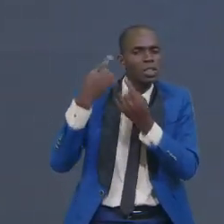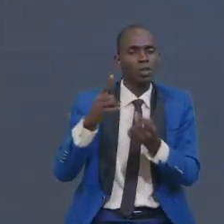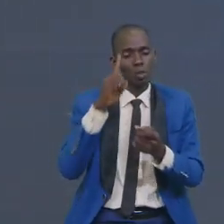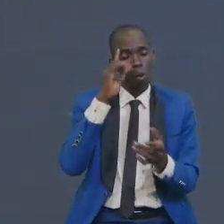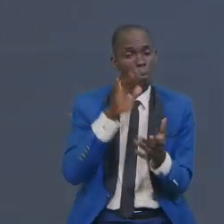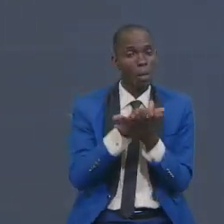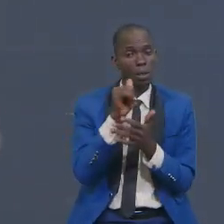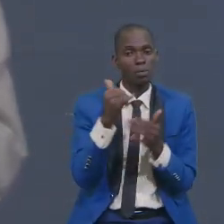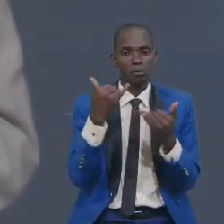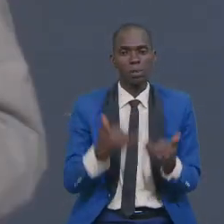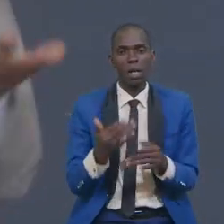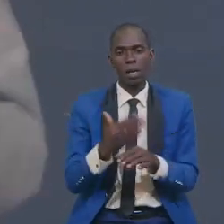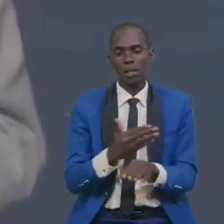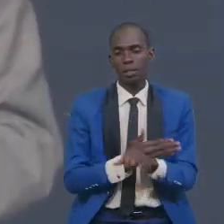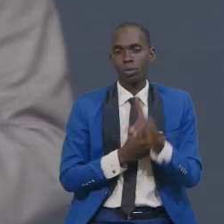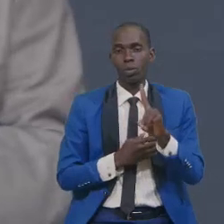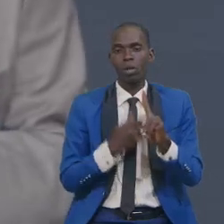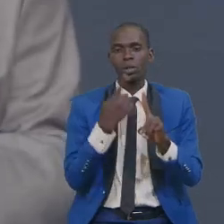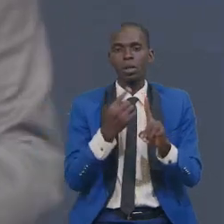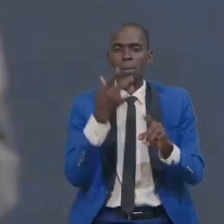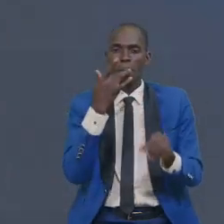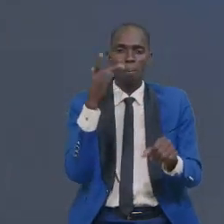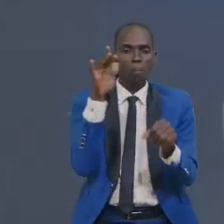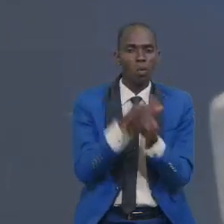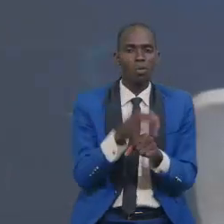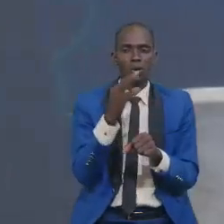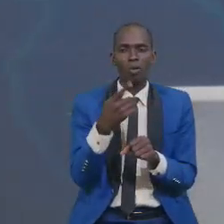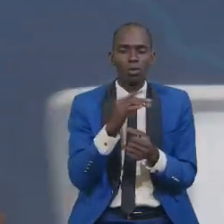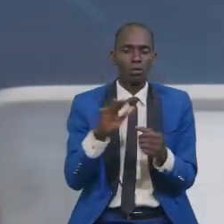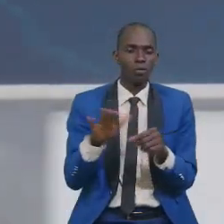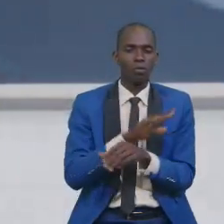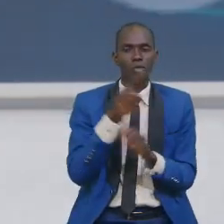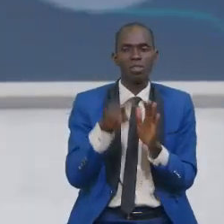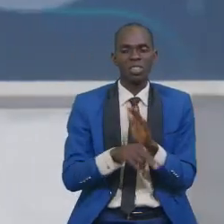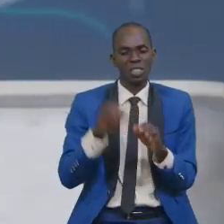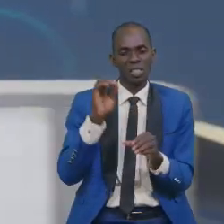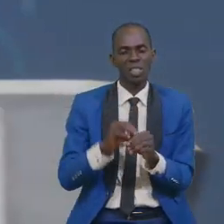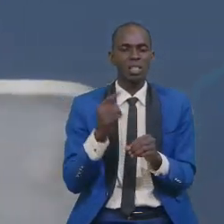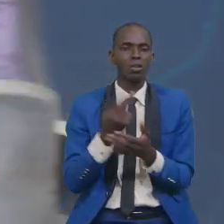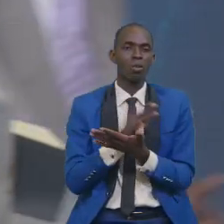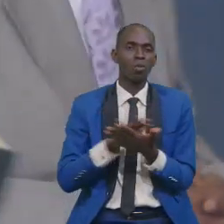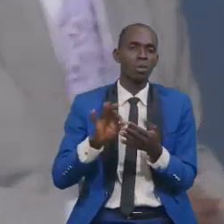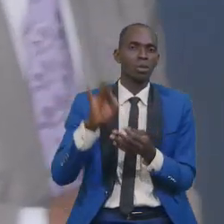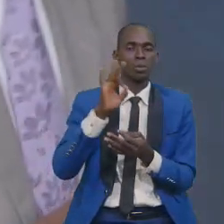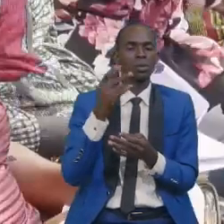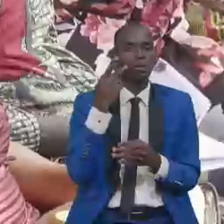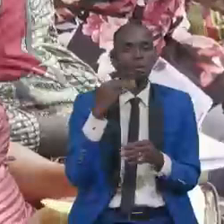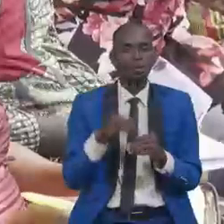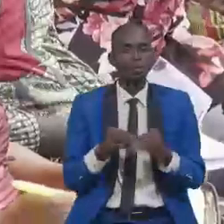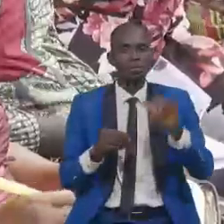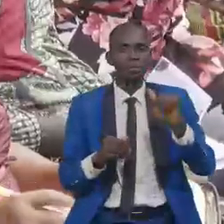one we're looking at the promise of the fullness of the Holy Ghost when looking at Acts chapter 2 reading